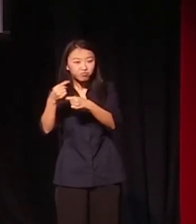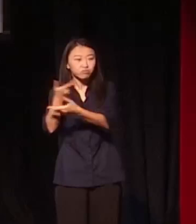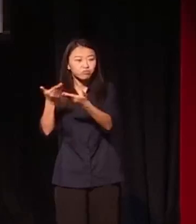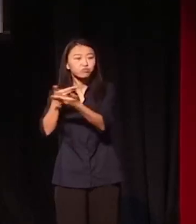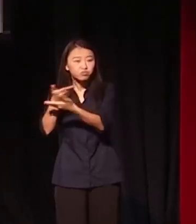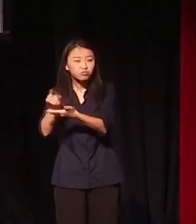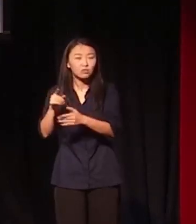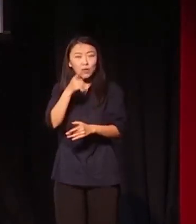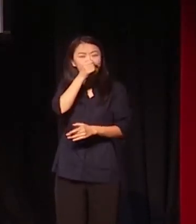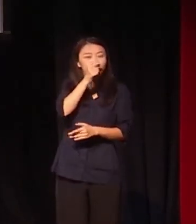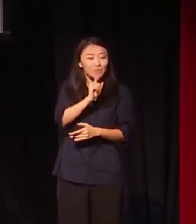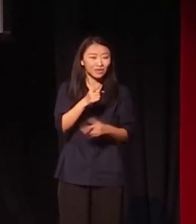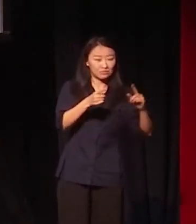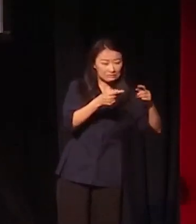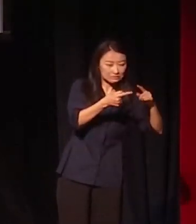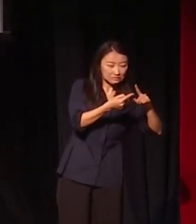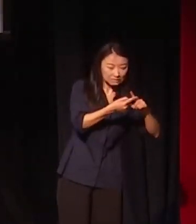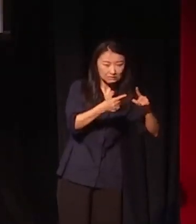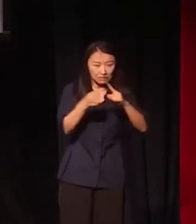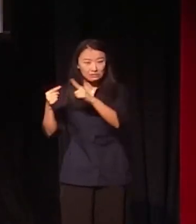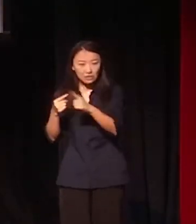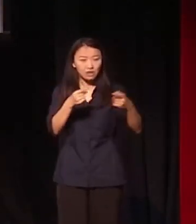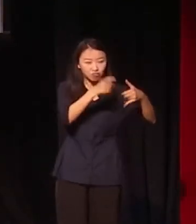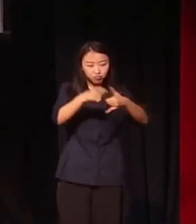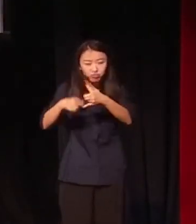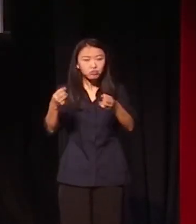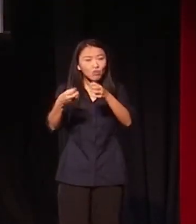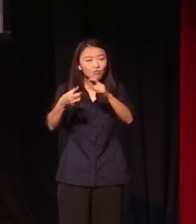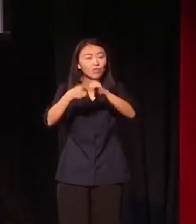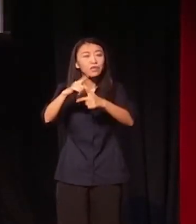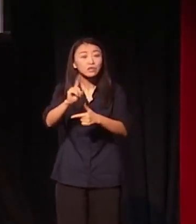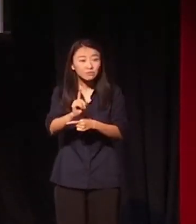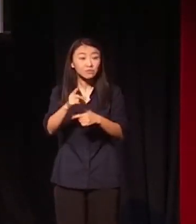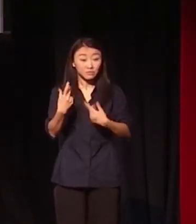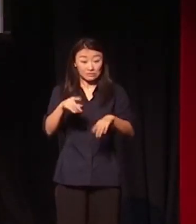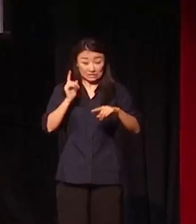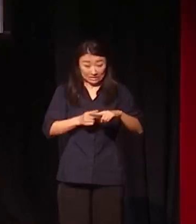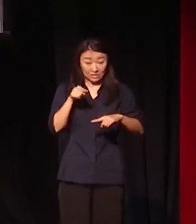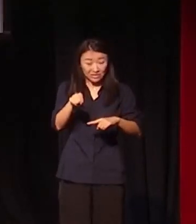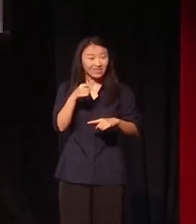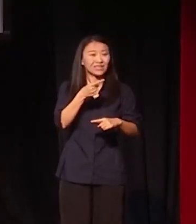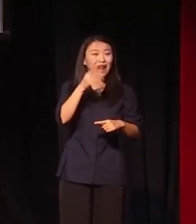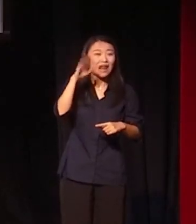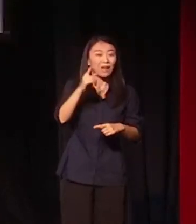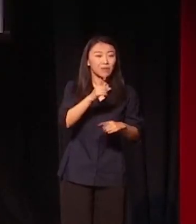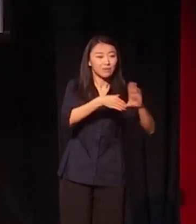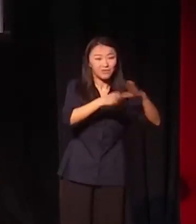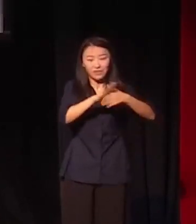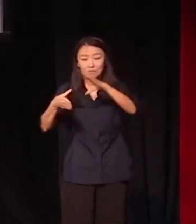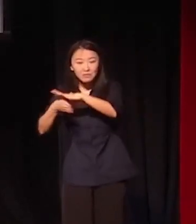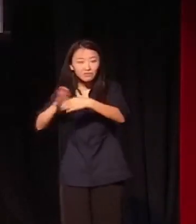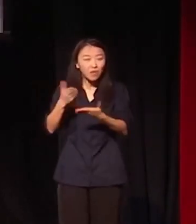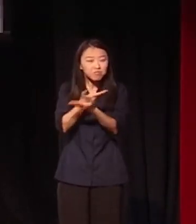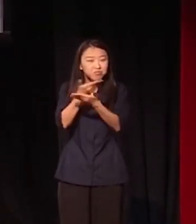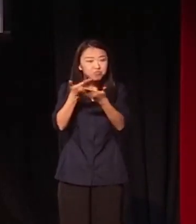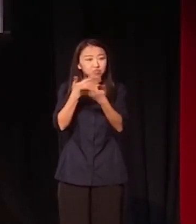people adapt the way they talk to others. But intercultural mediation is when two people then bring somebody else in to mediate that conversation. So for